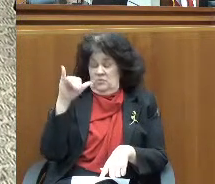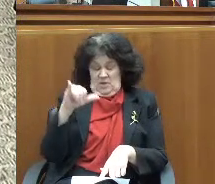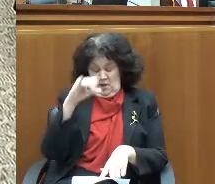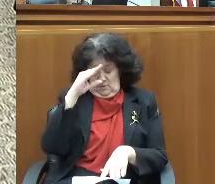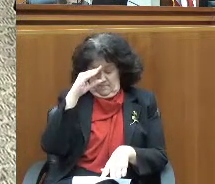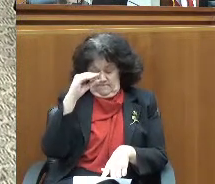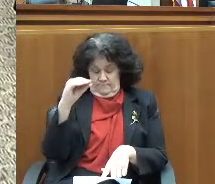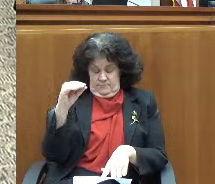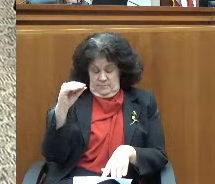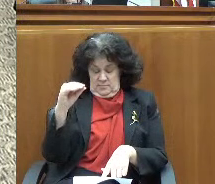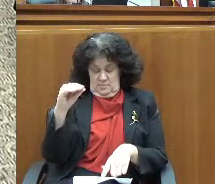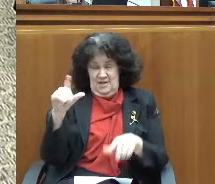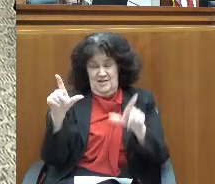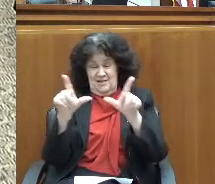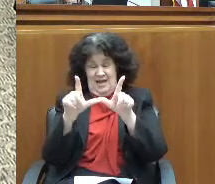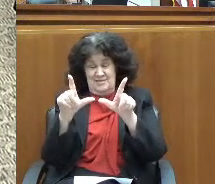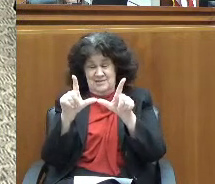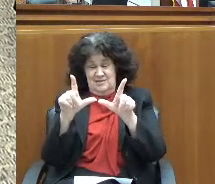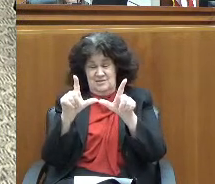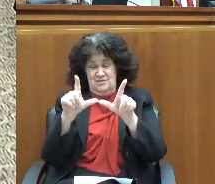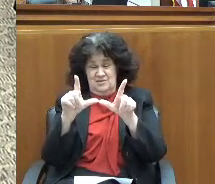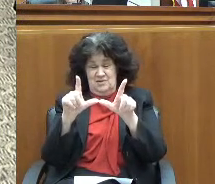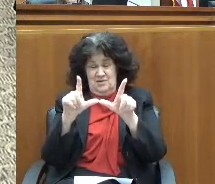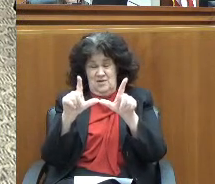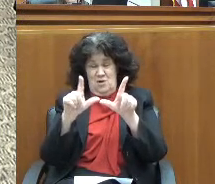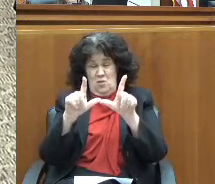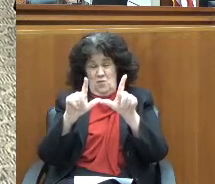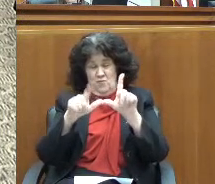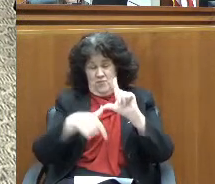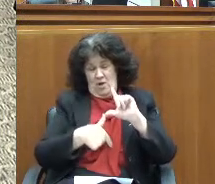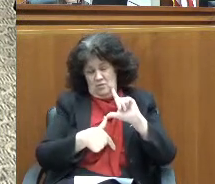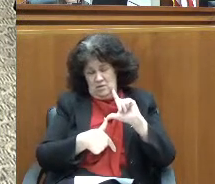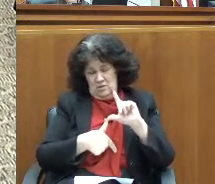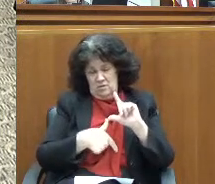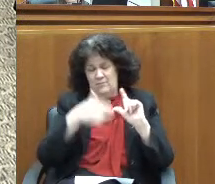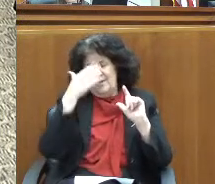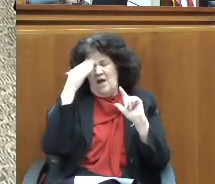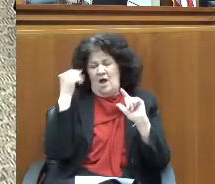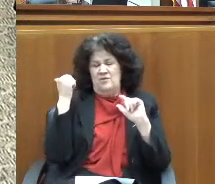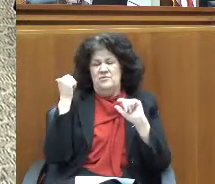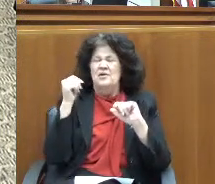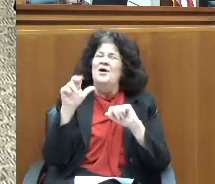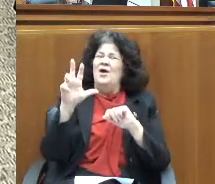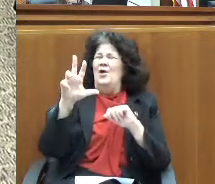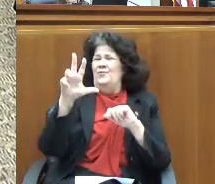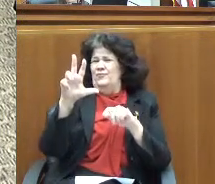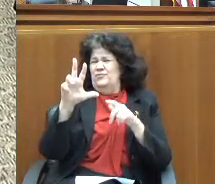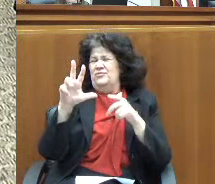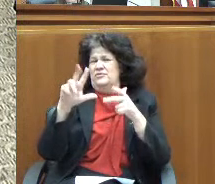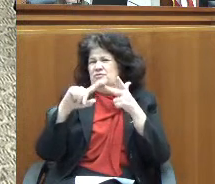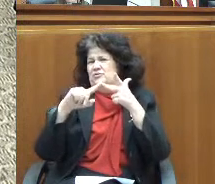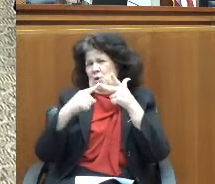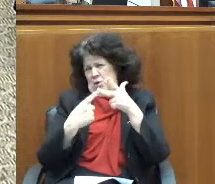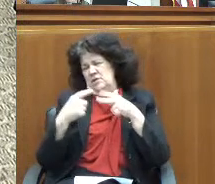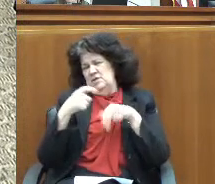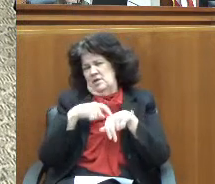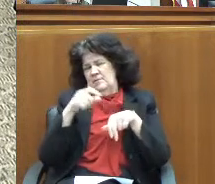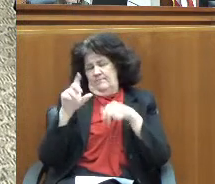gentleman's license was revoked was because of a third offense of DWI